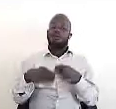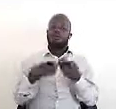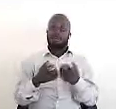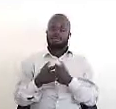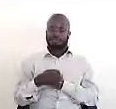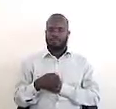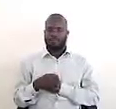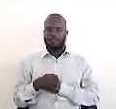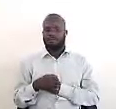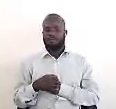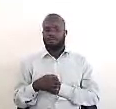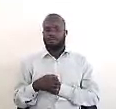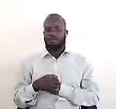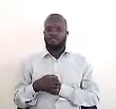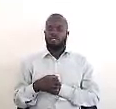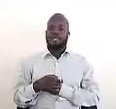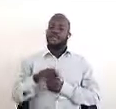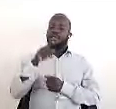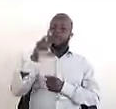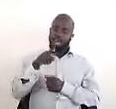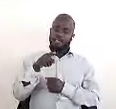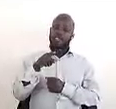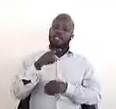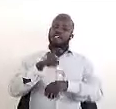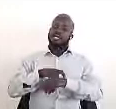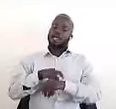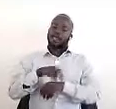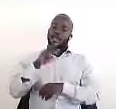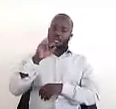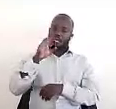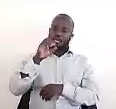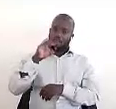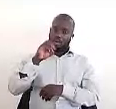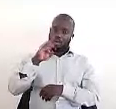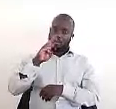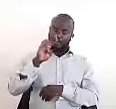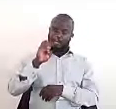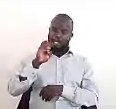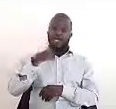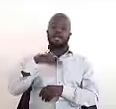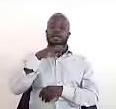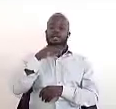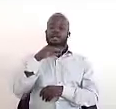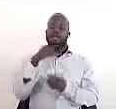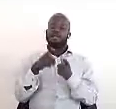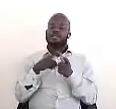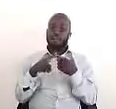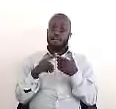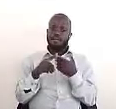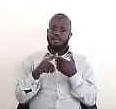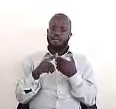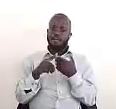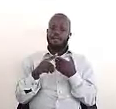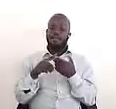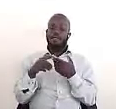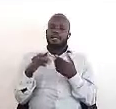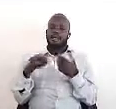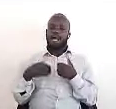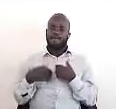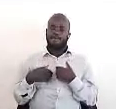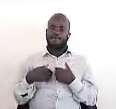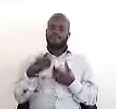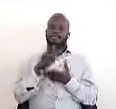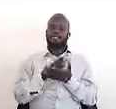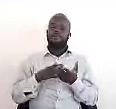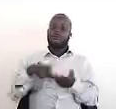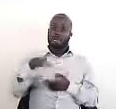products, that friendly microbe dies due to the antibiotic use, and now there's a